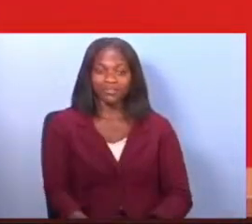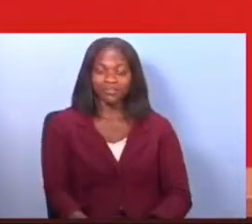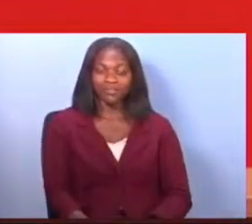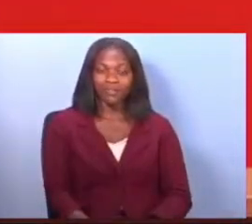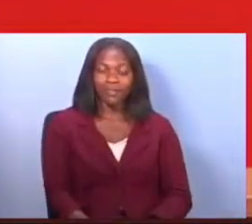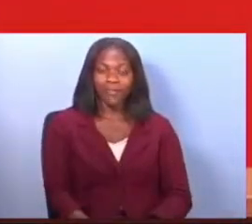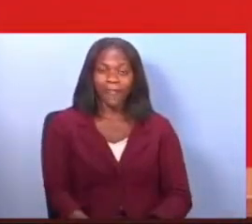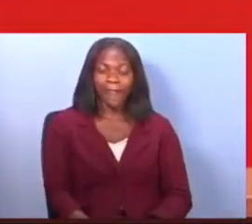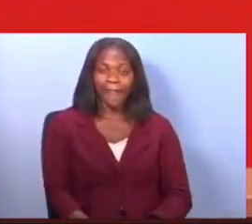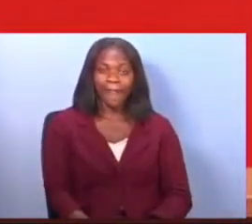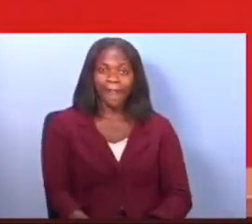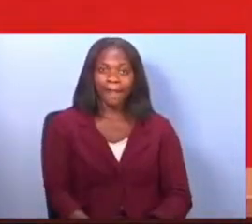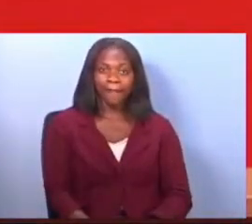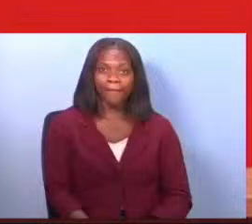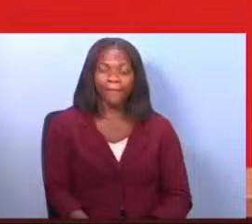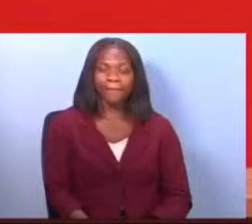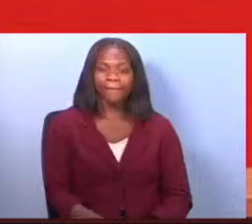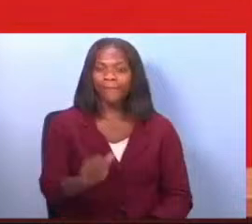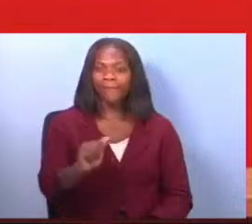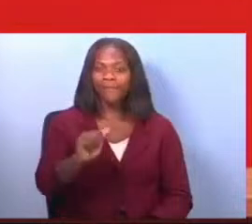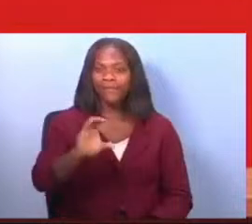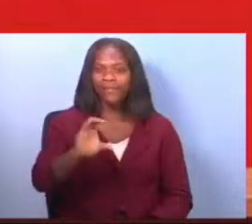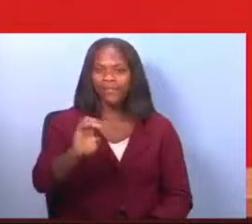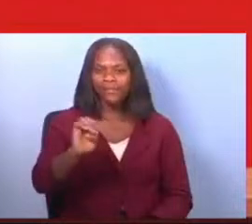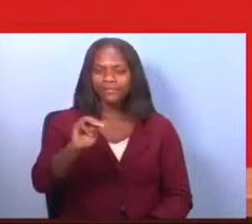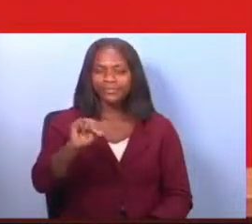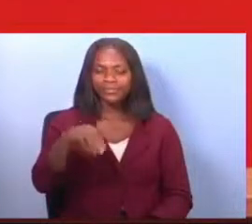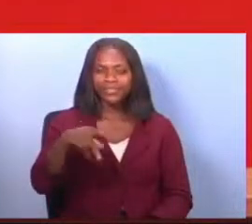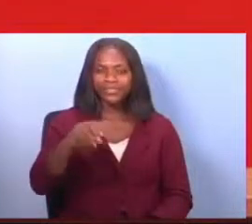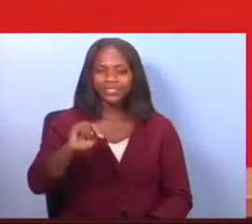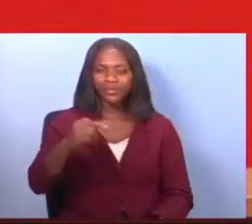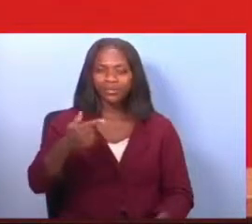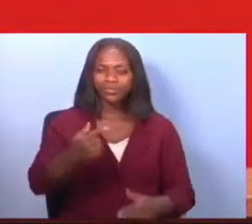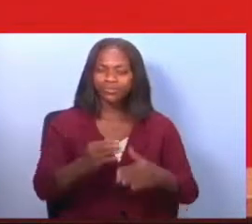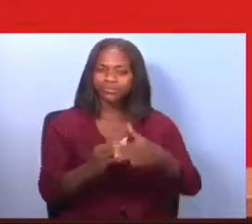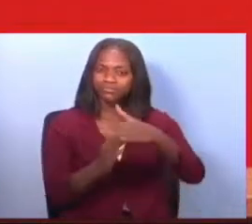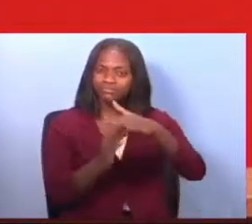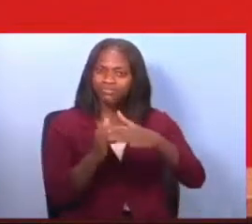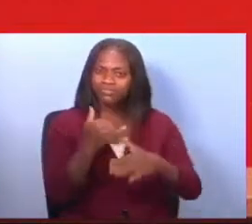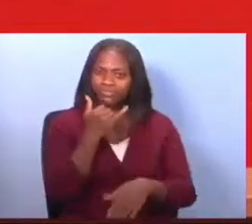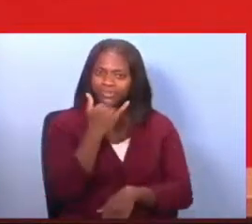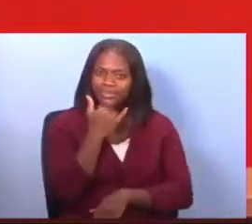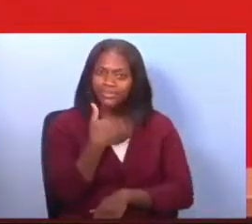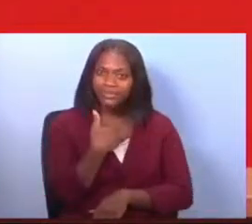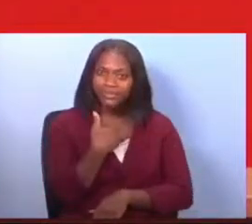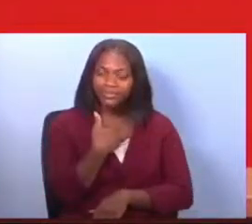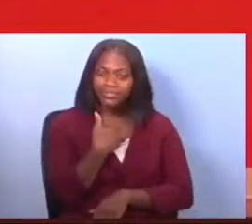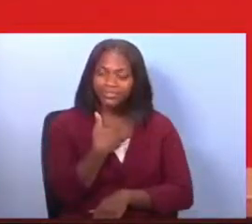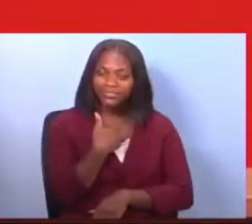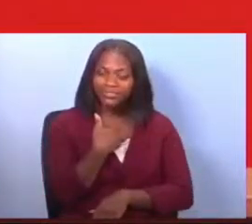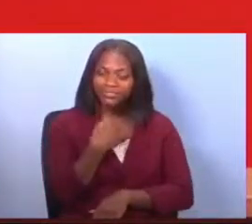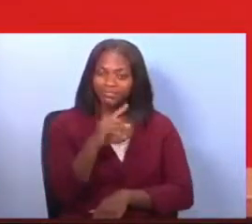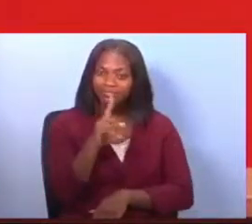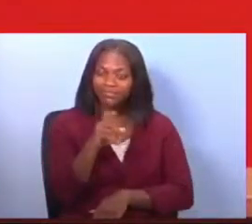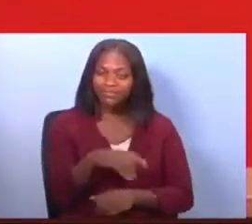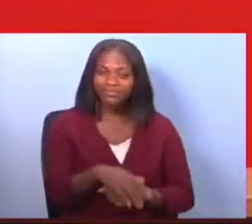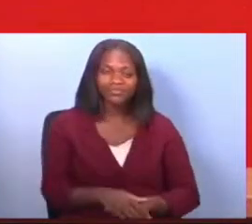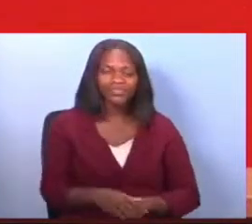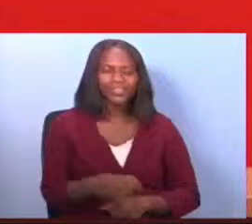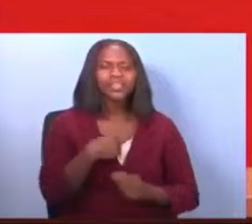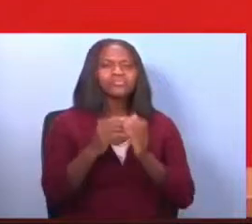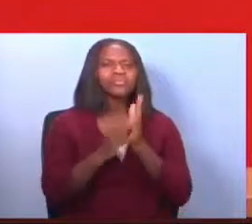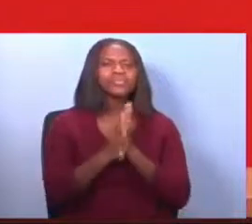Ashampo, are you on point of order? Mr. Speaker, I'm interested party in this matter. So